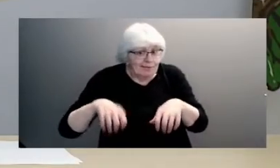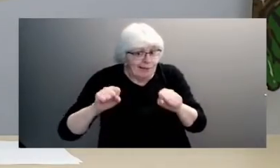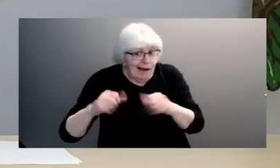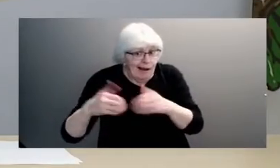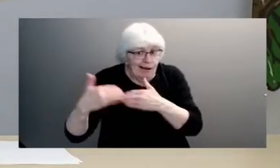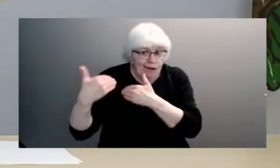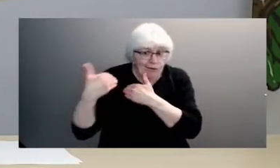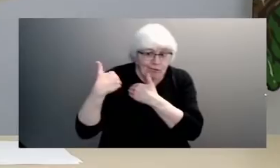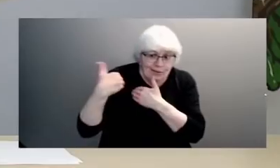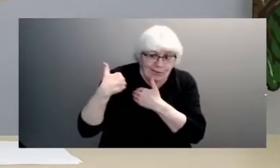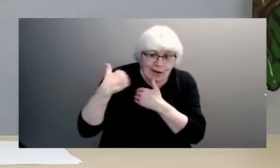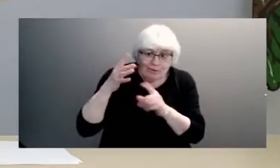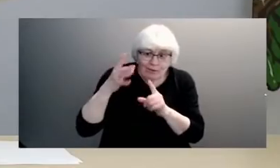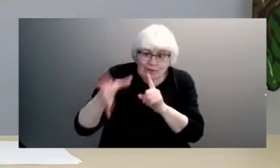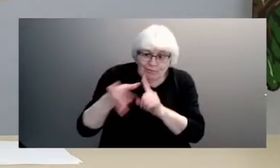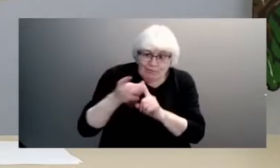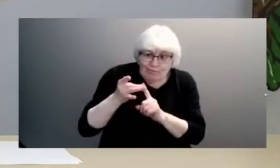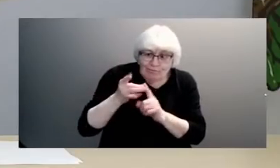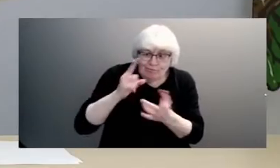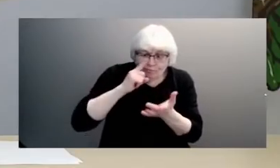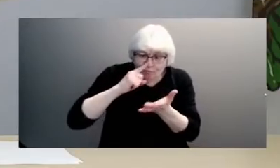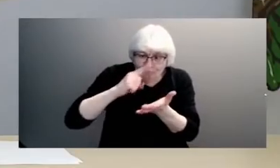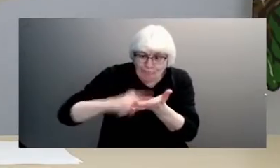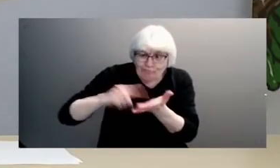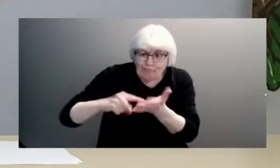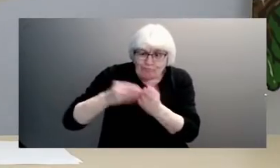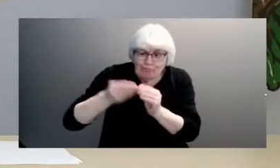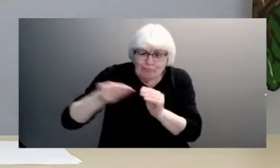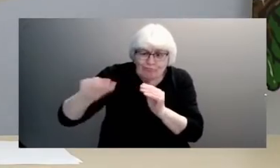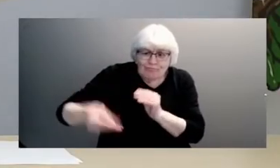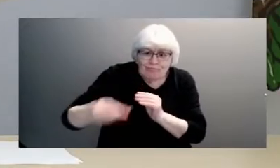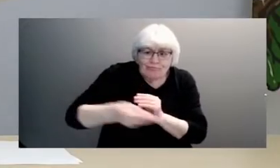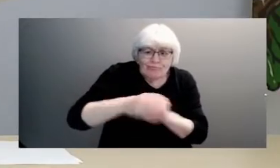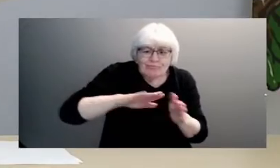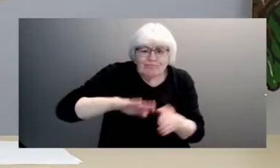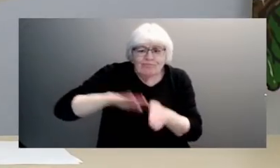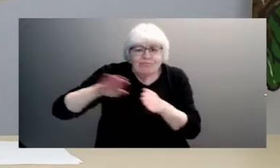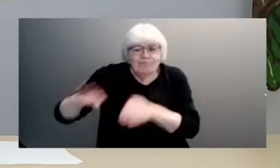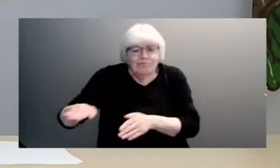our ability to test all the people that will require testing?